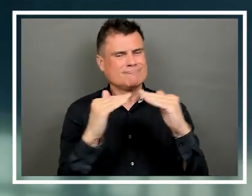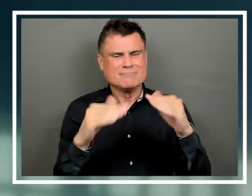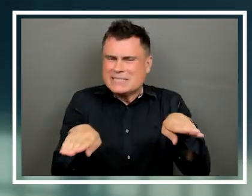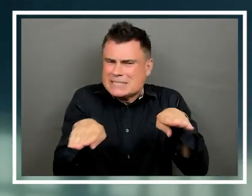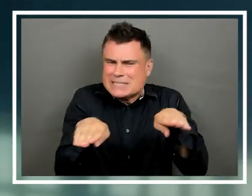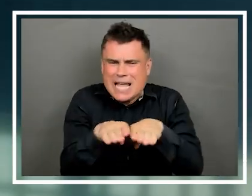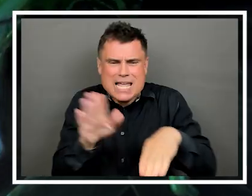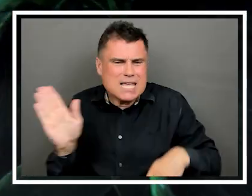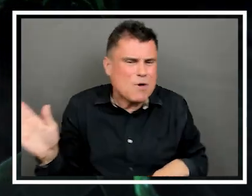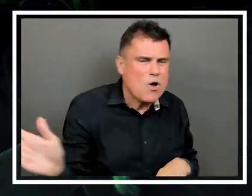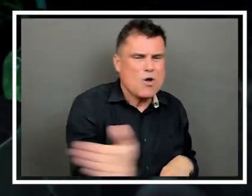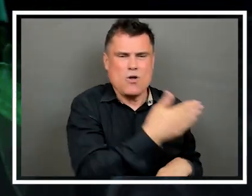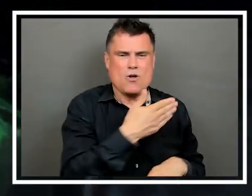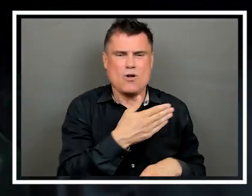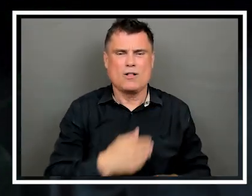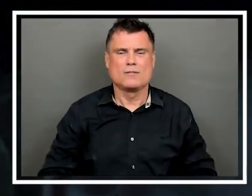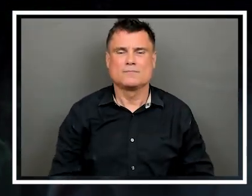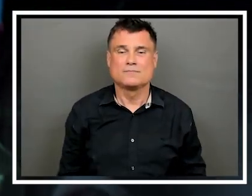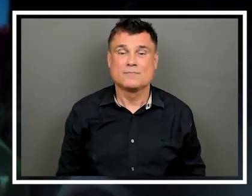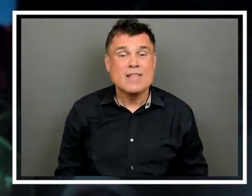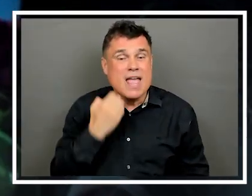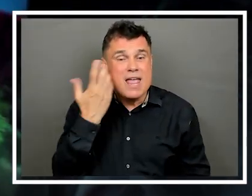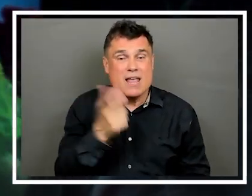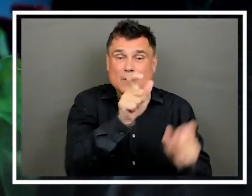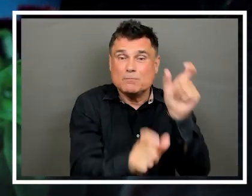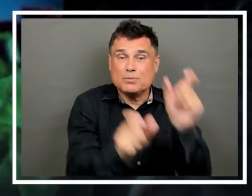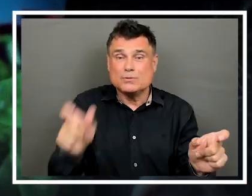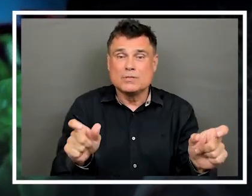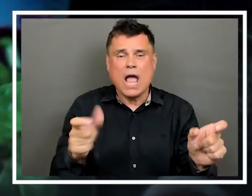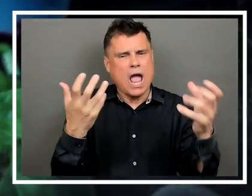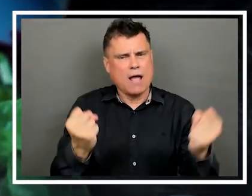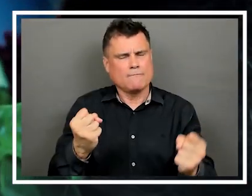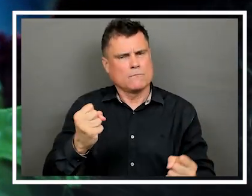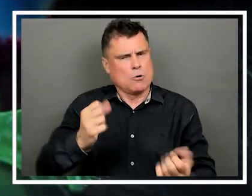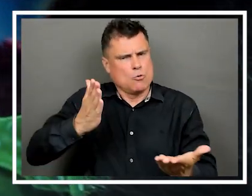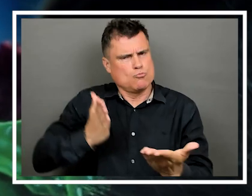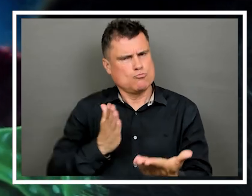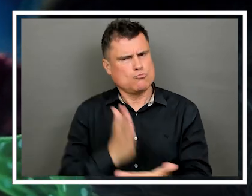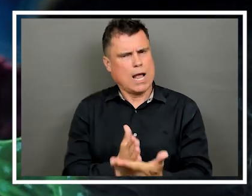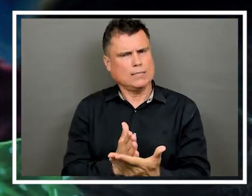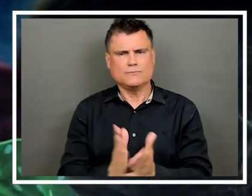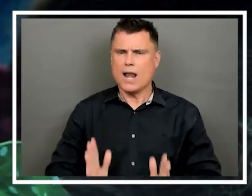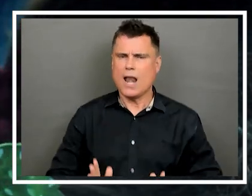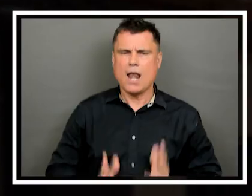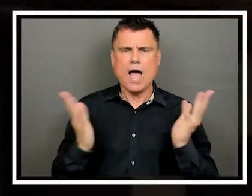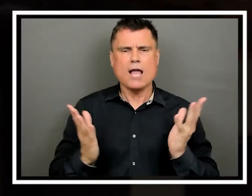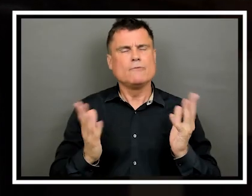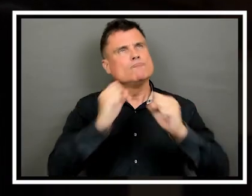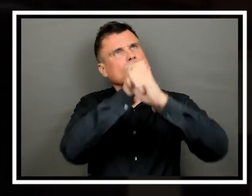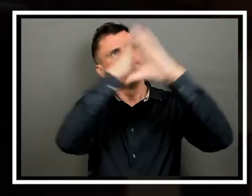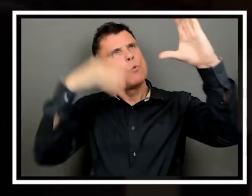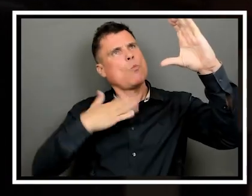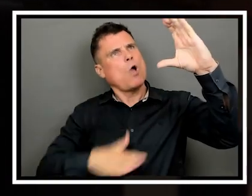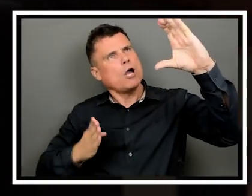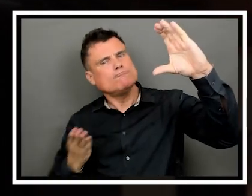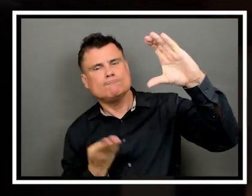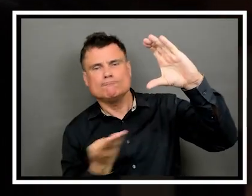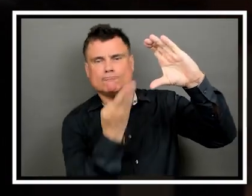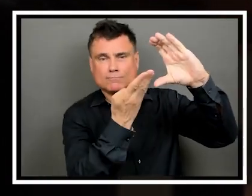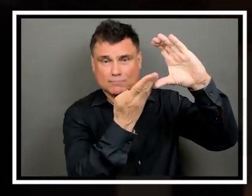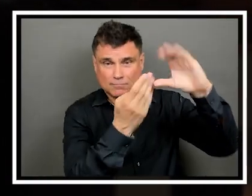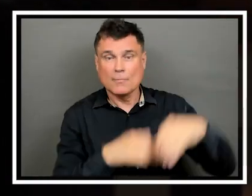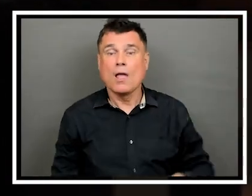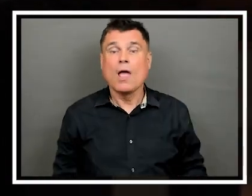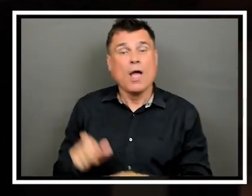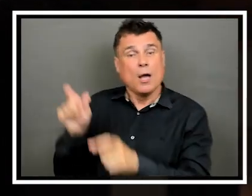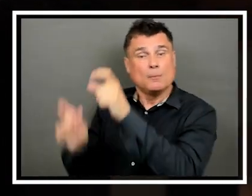level. Every person has the right to live the life they imagine for themselves. Persons with disabilities